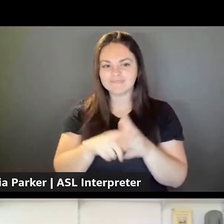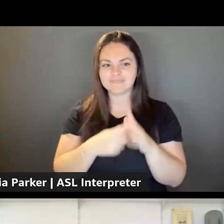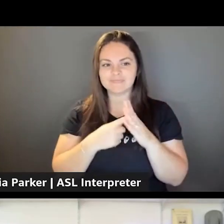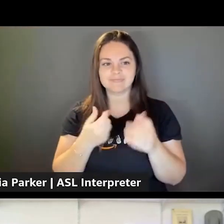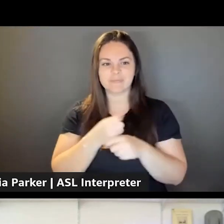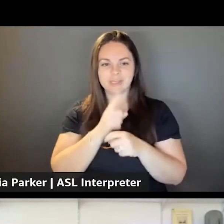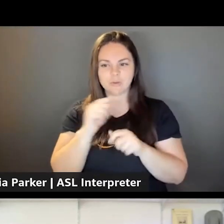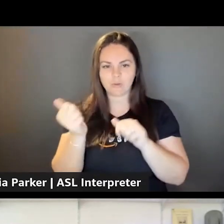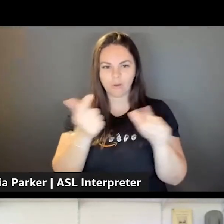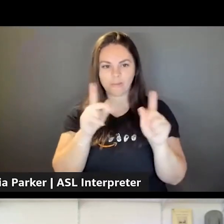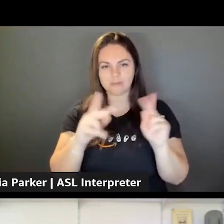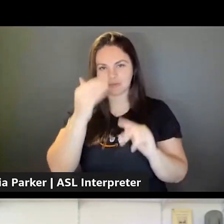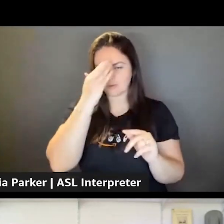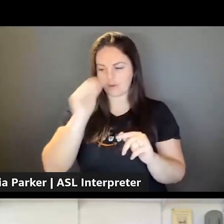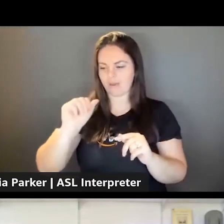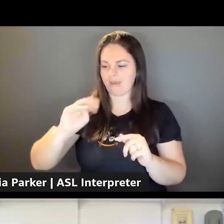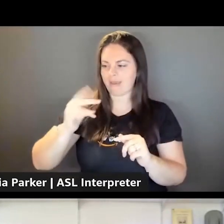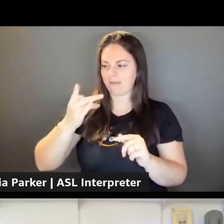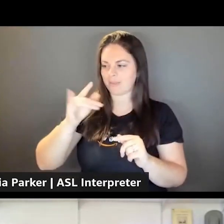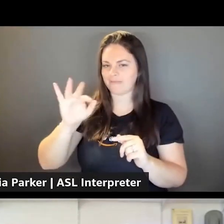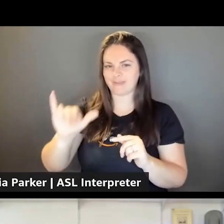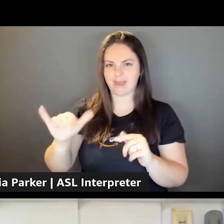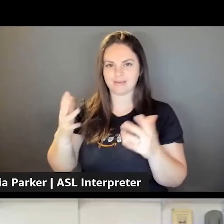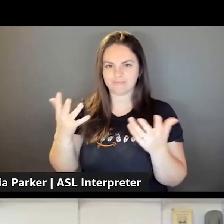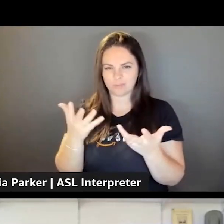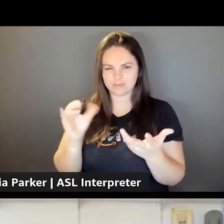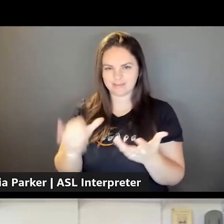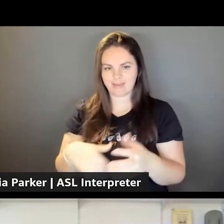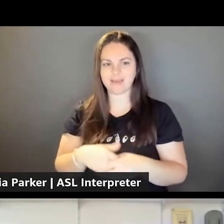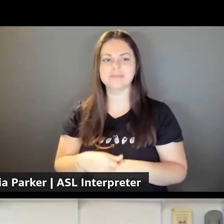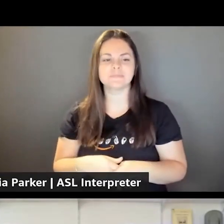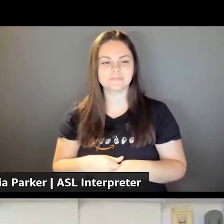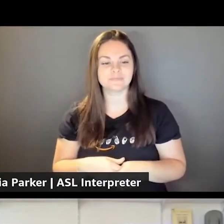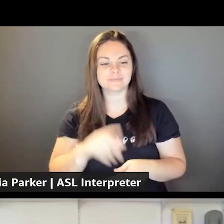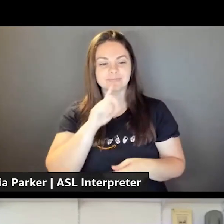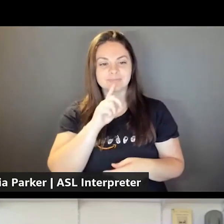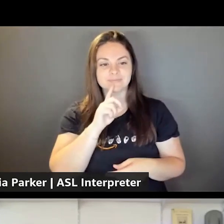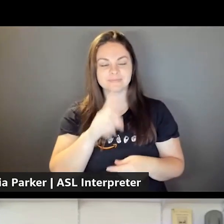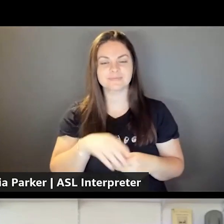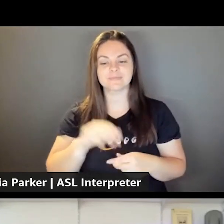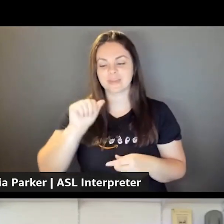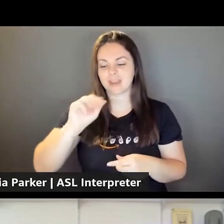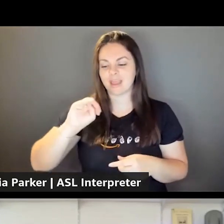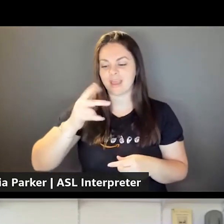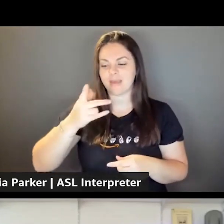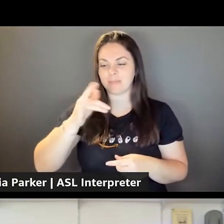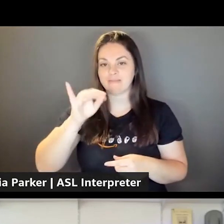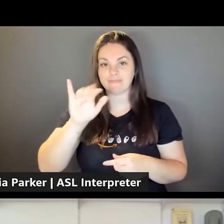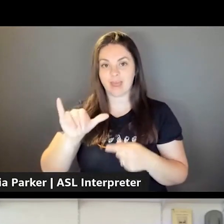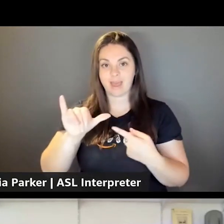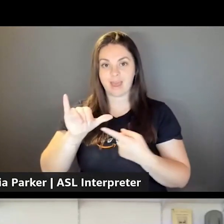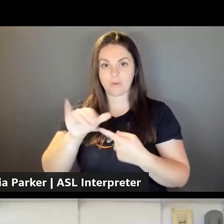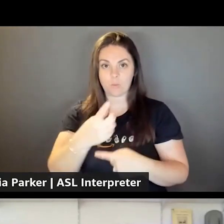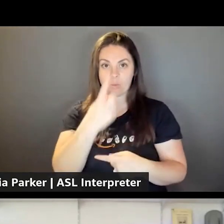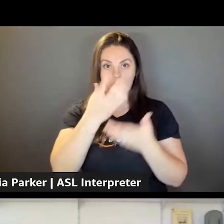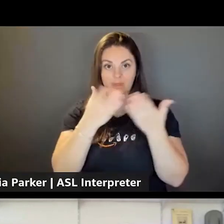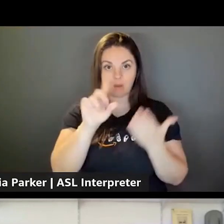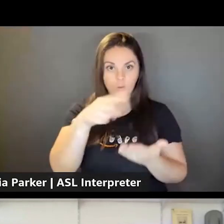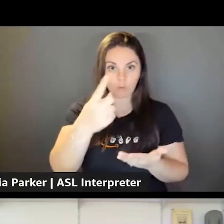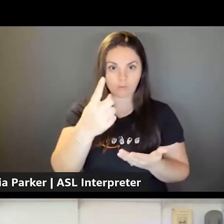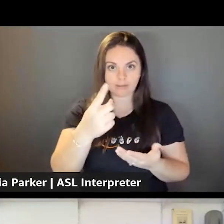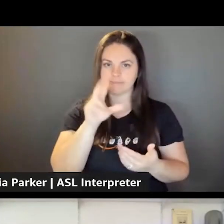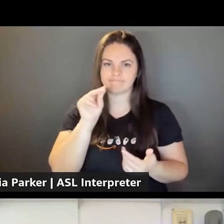Amplify is. Oh, for sure. And I like to set the stage in Amplify isn't one thing. Okay, Amplify is